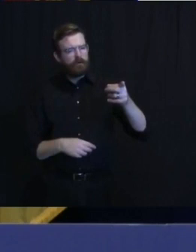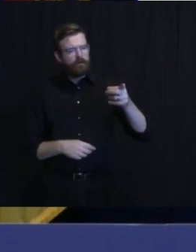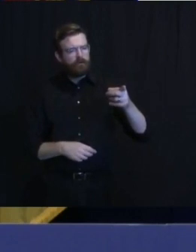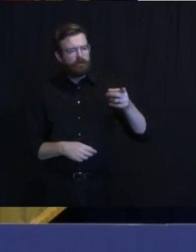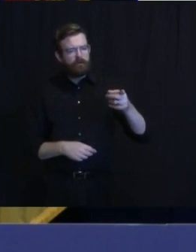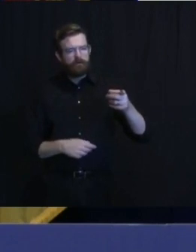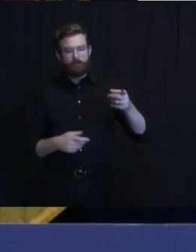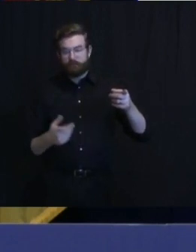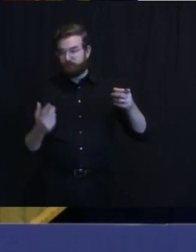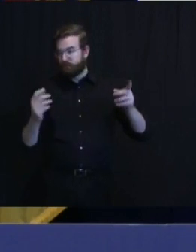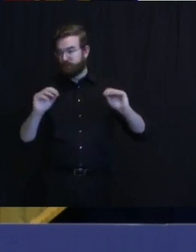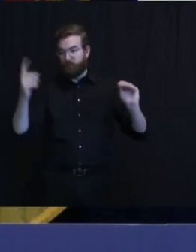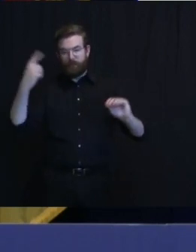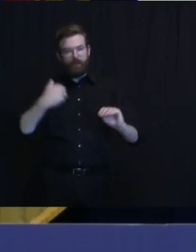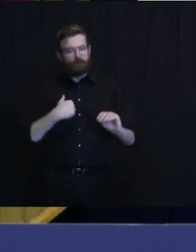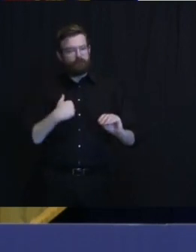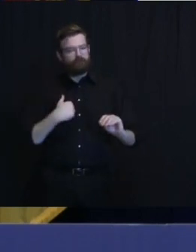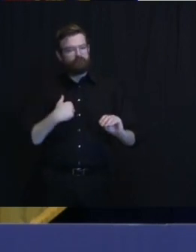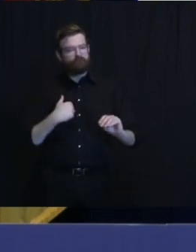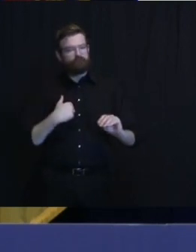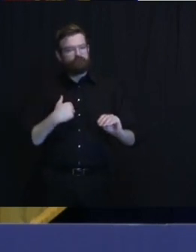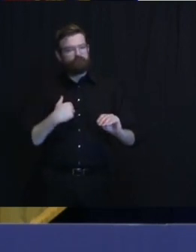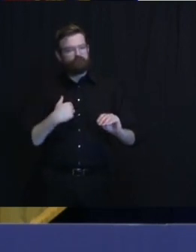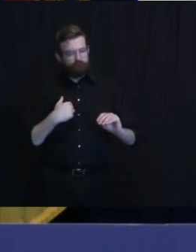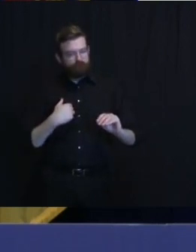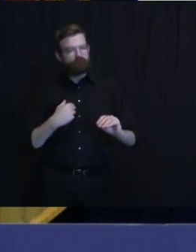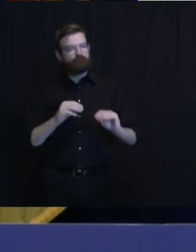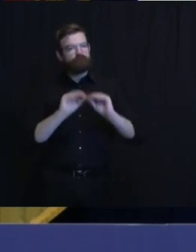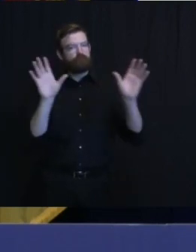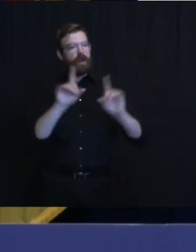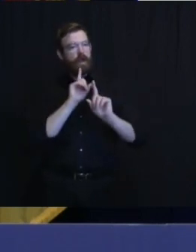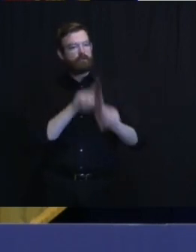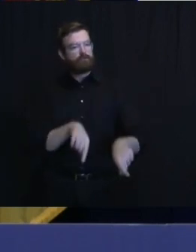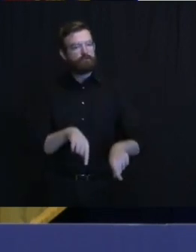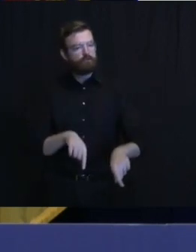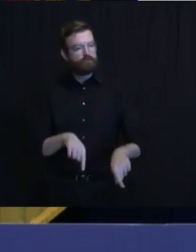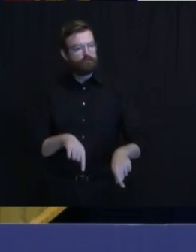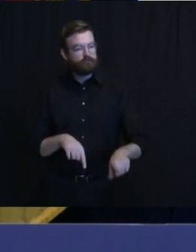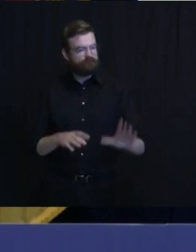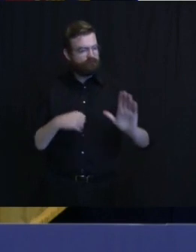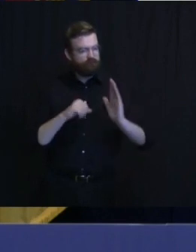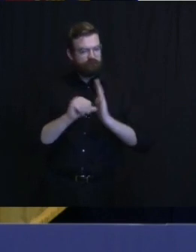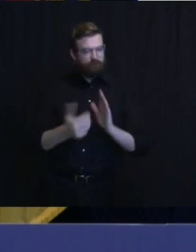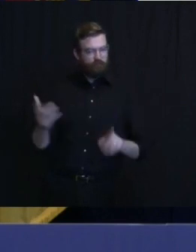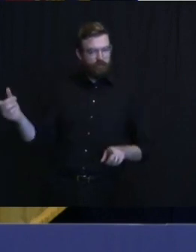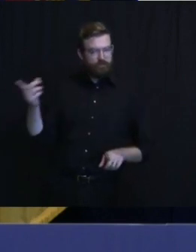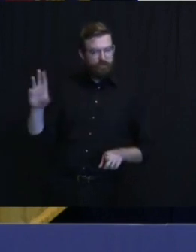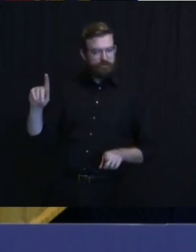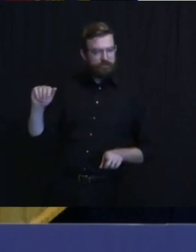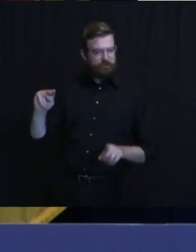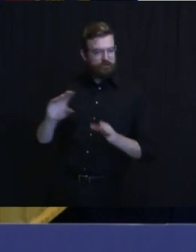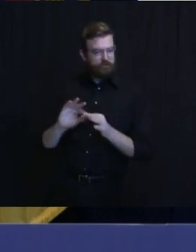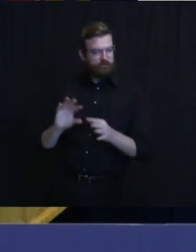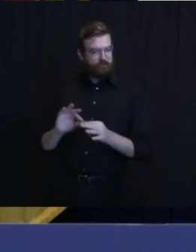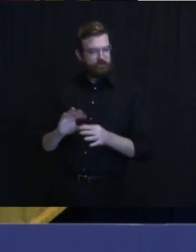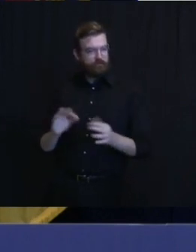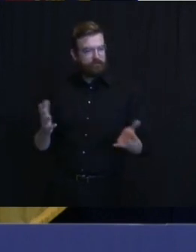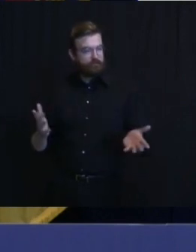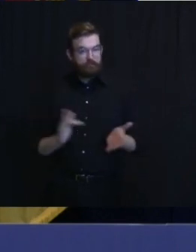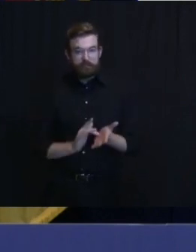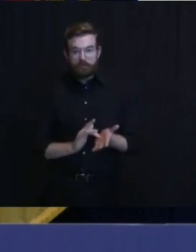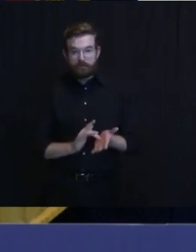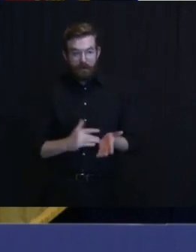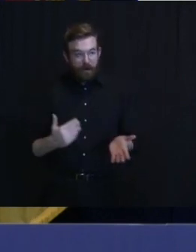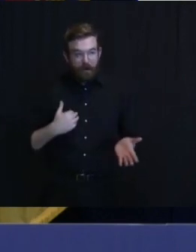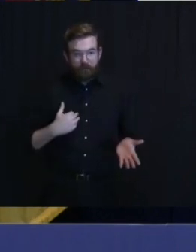know we don't have therapeutics yet that are developed explicitly for COVID-19. We know we don't have a vaccine yet, and we're not sure about herd